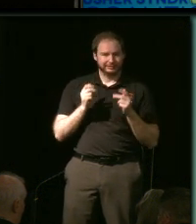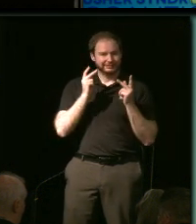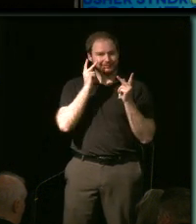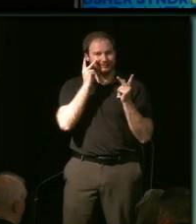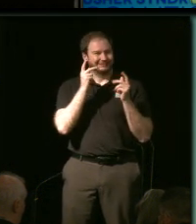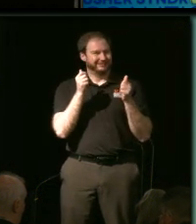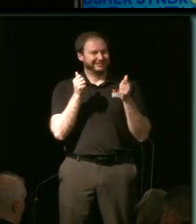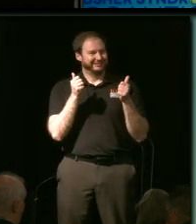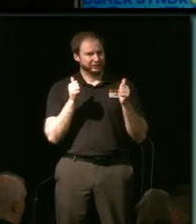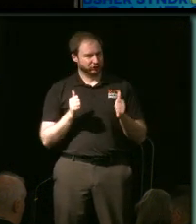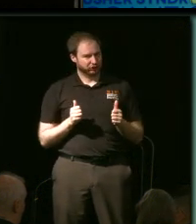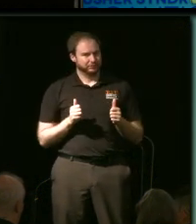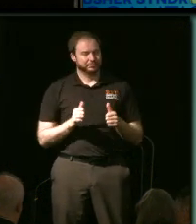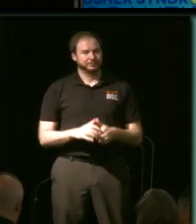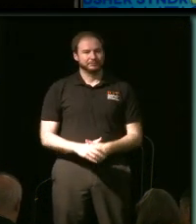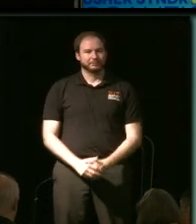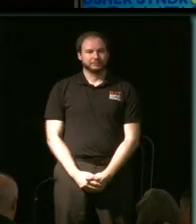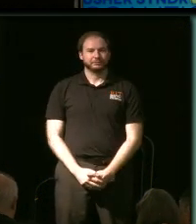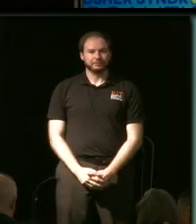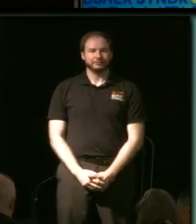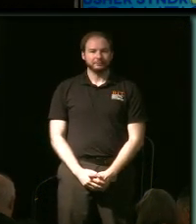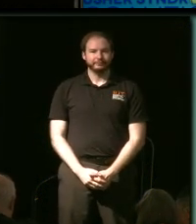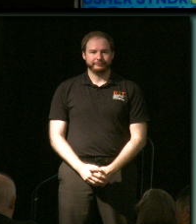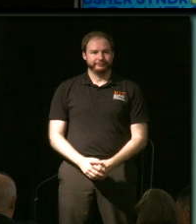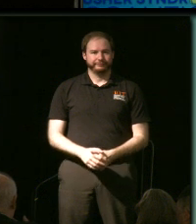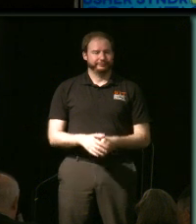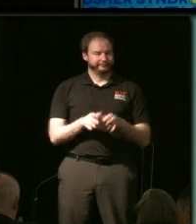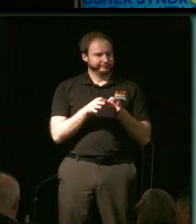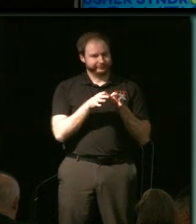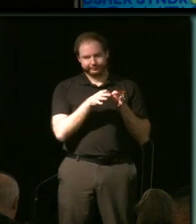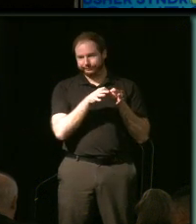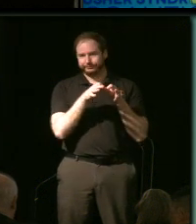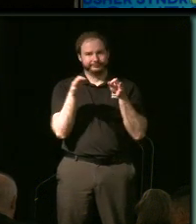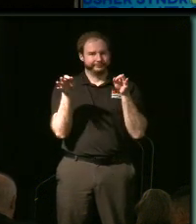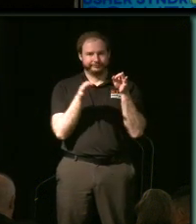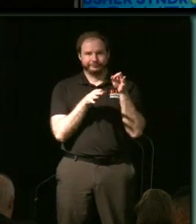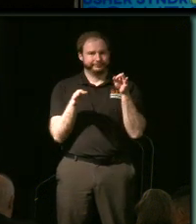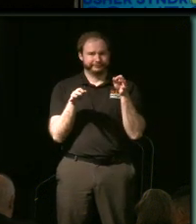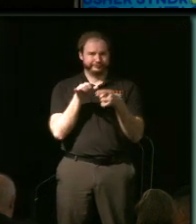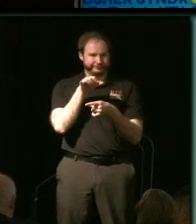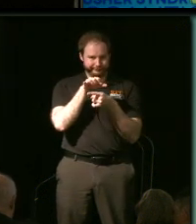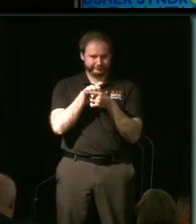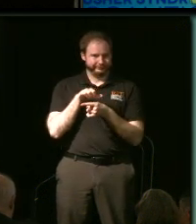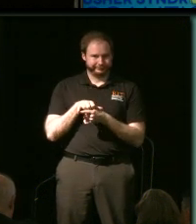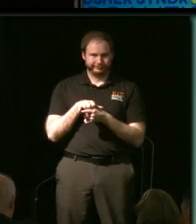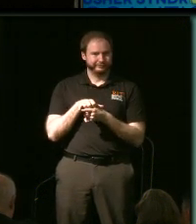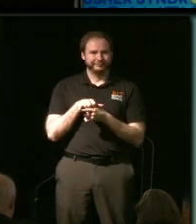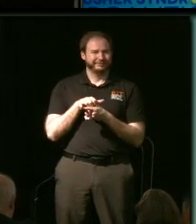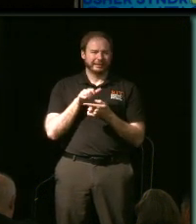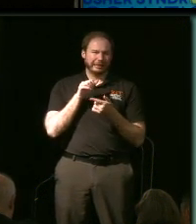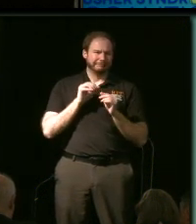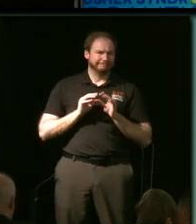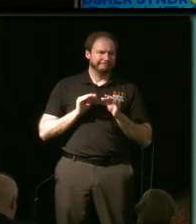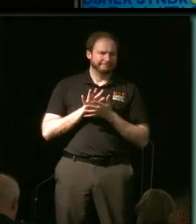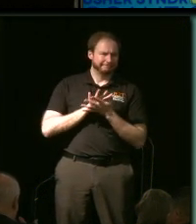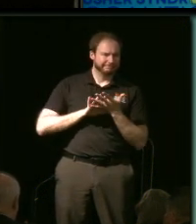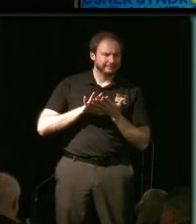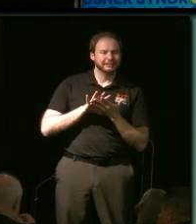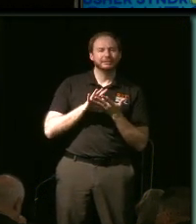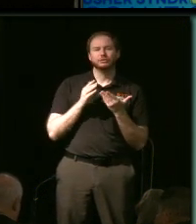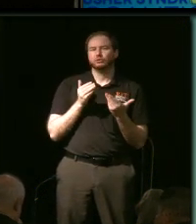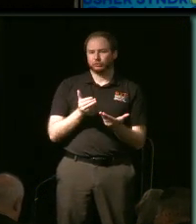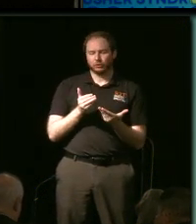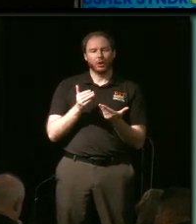vision. That's a long definition with some complicated terms.